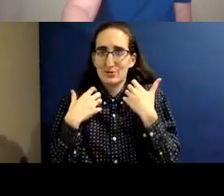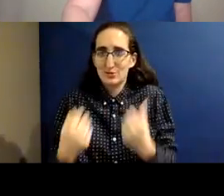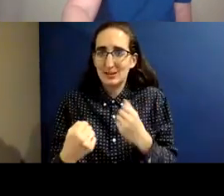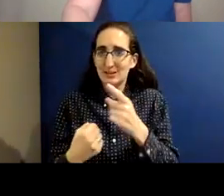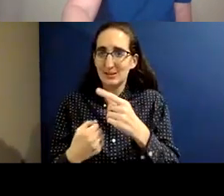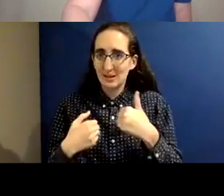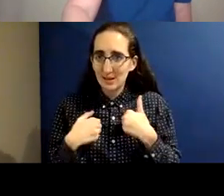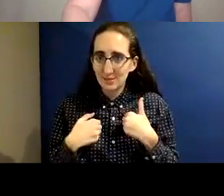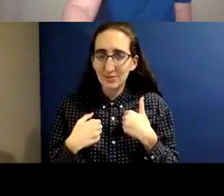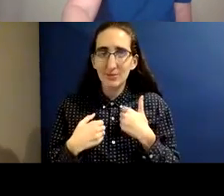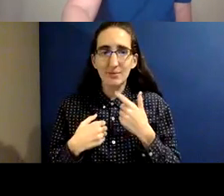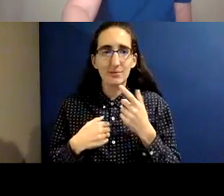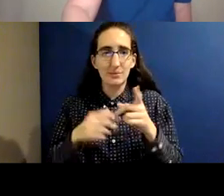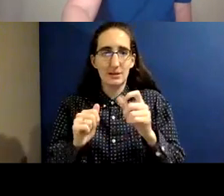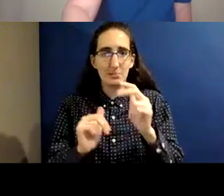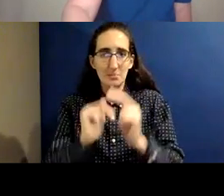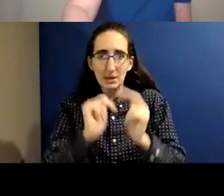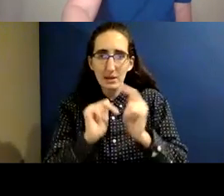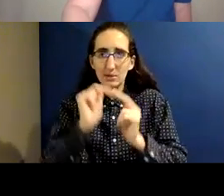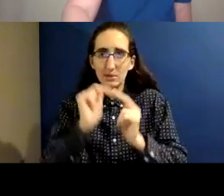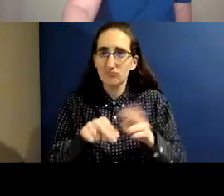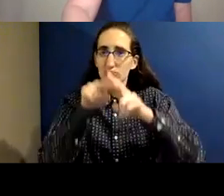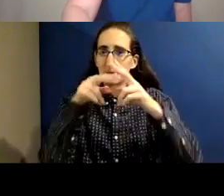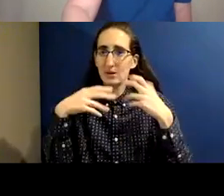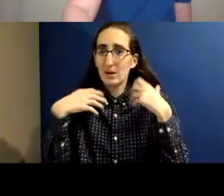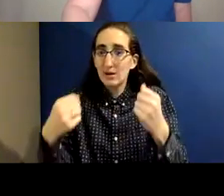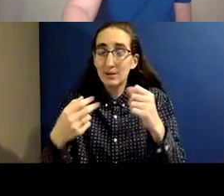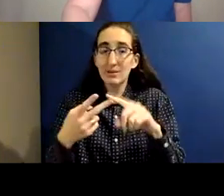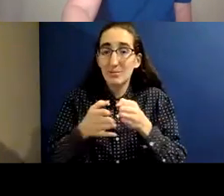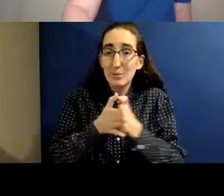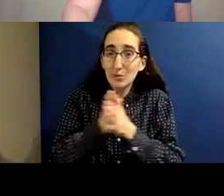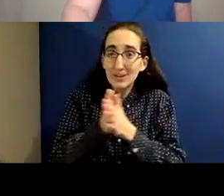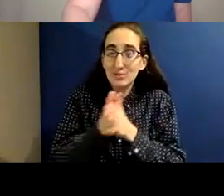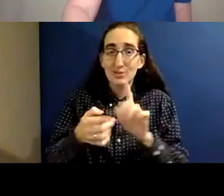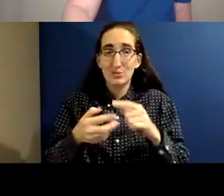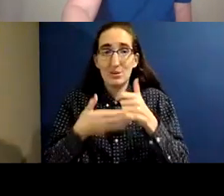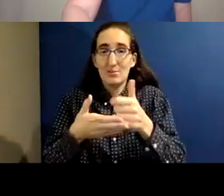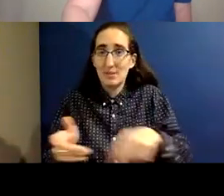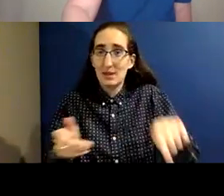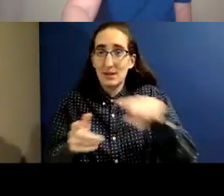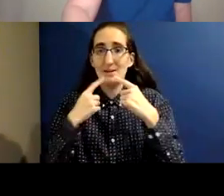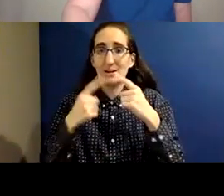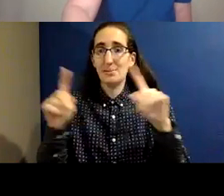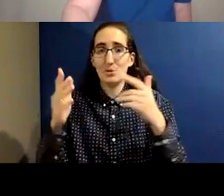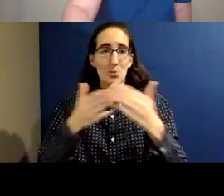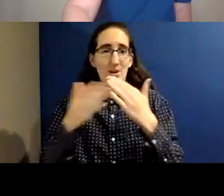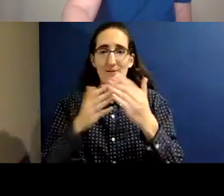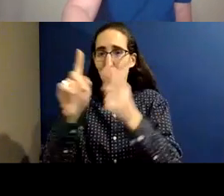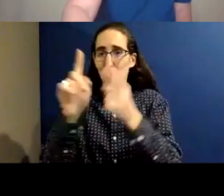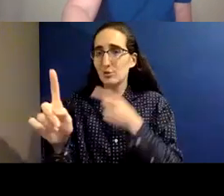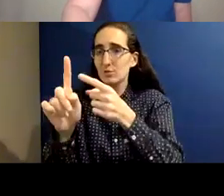have, so that we can build their confidence and motivation in order to help them accomplish whatever they're setting out to